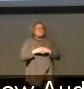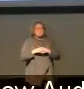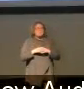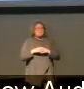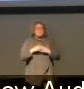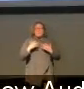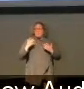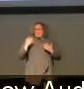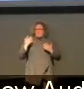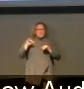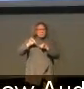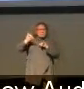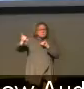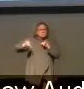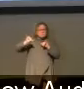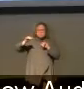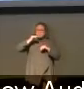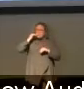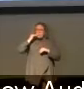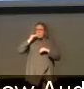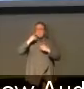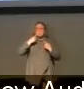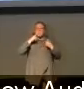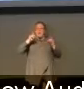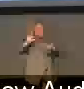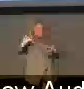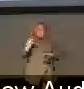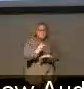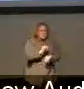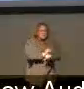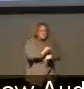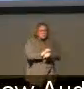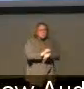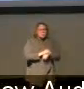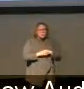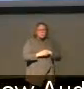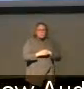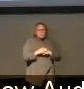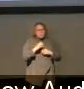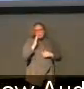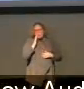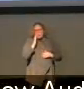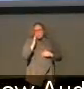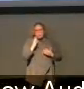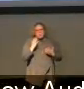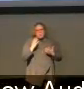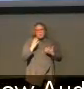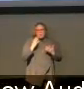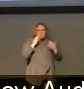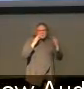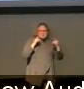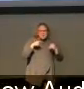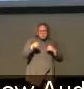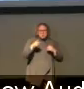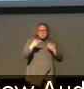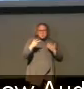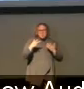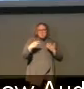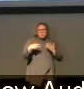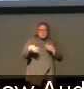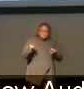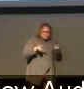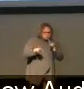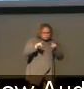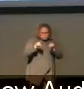what's expected. We expect for you first to be cleared by our OHS team, but be free of us